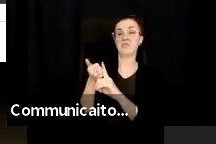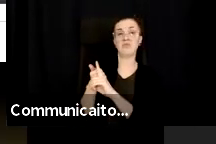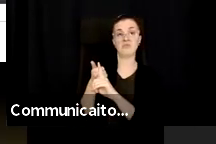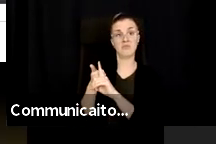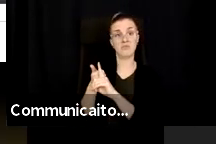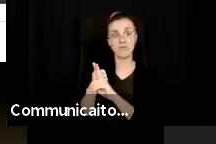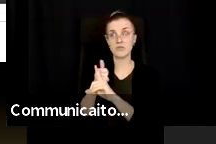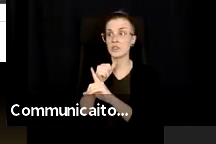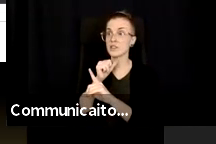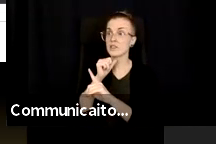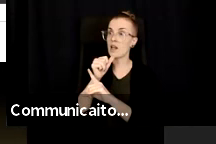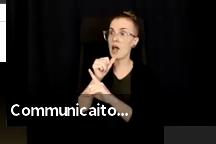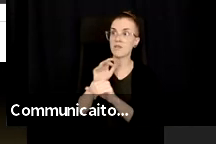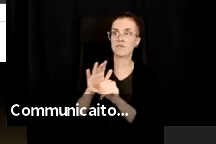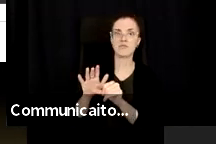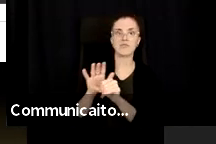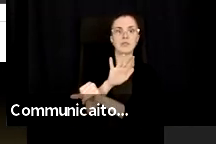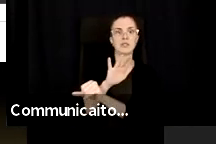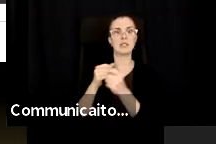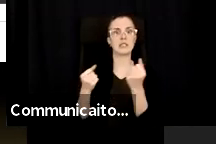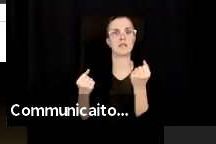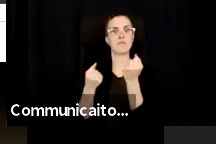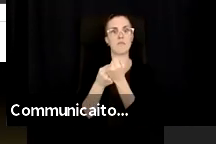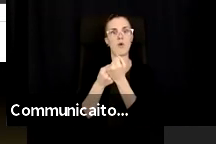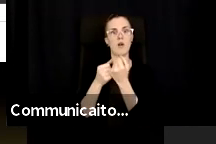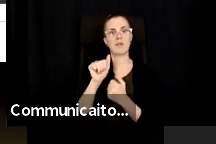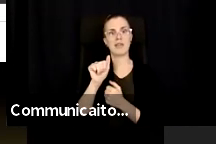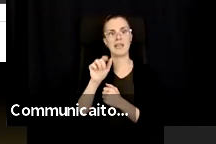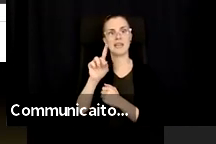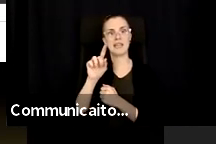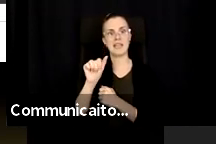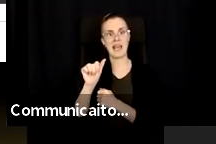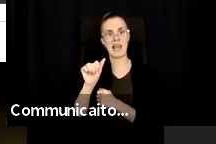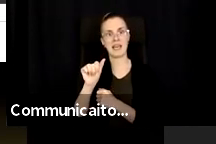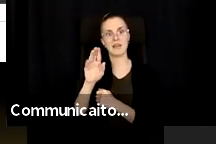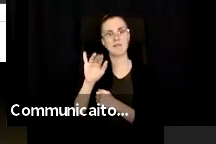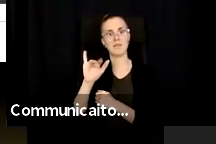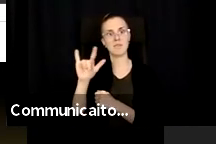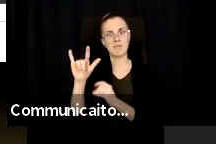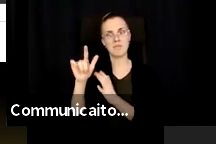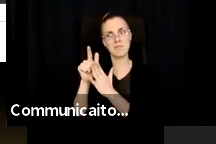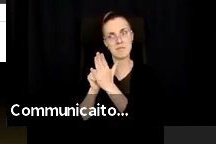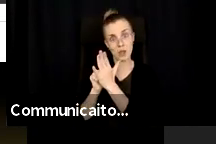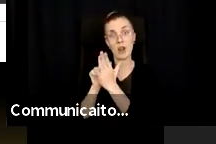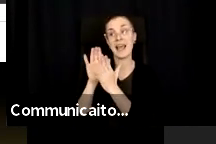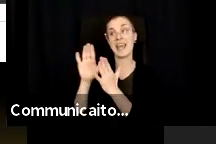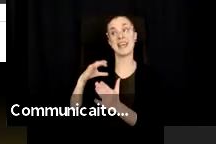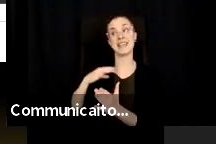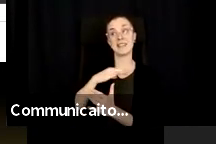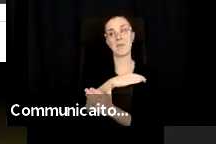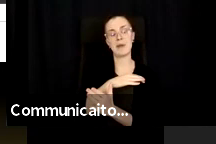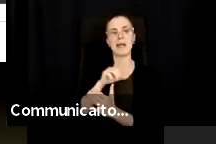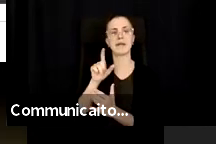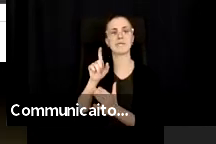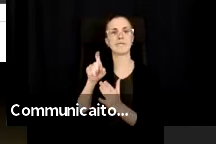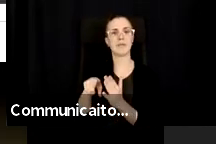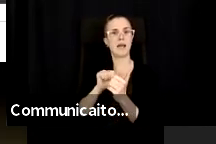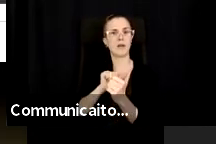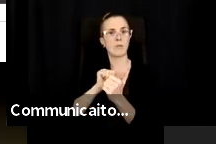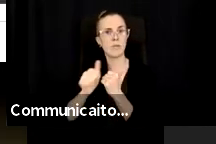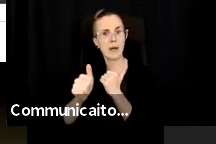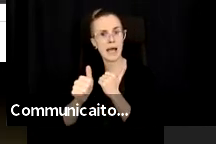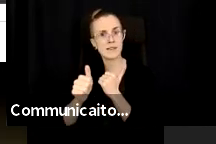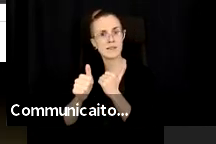the ADA bill. His committee had to pass the bill in order for it to get to the